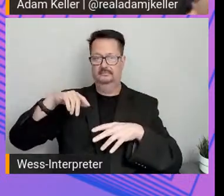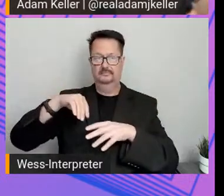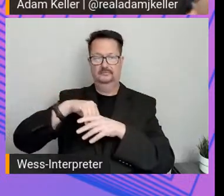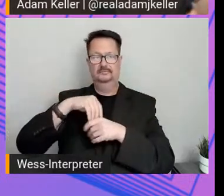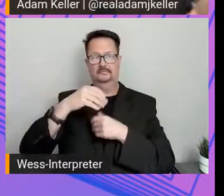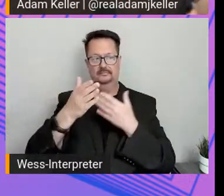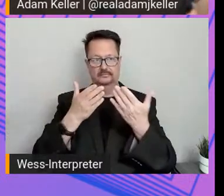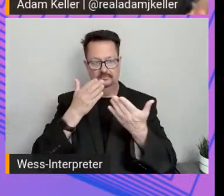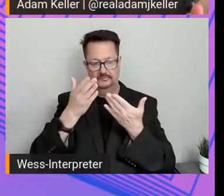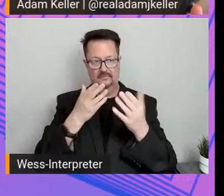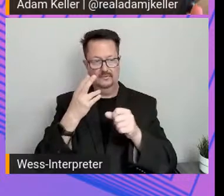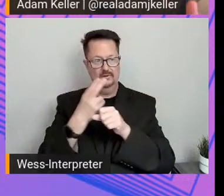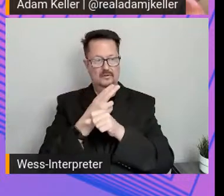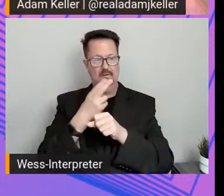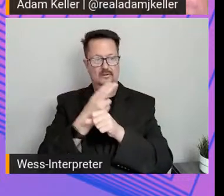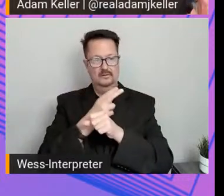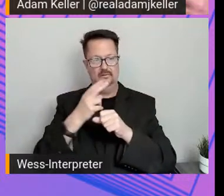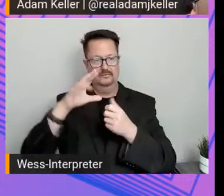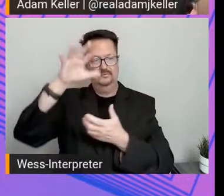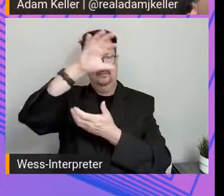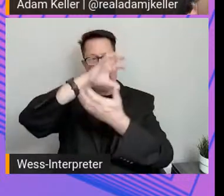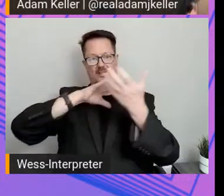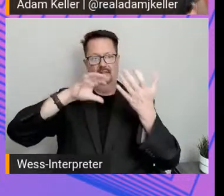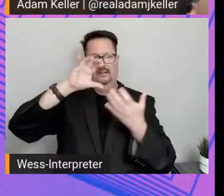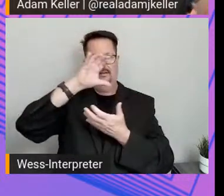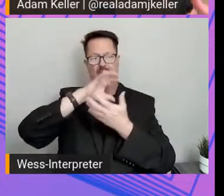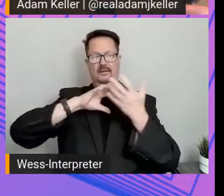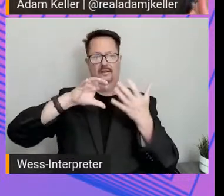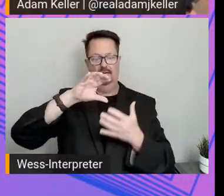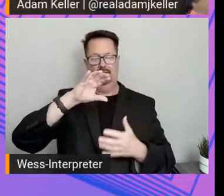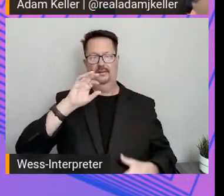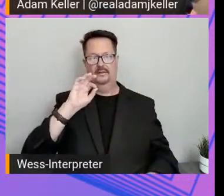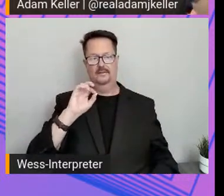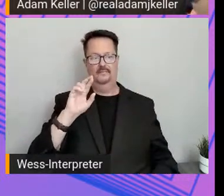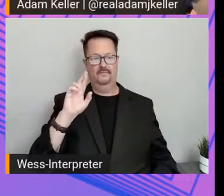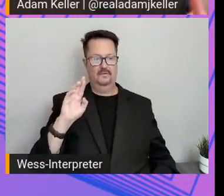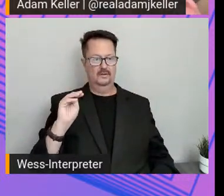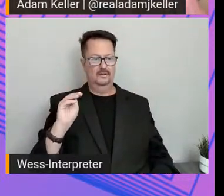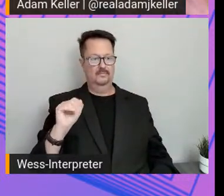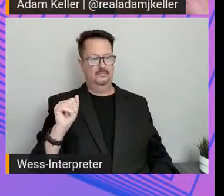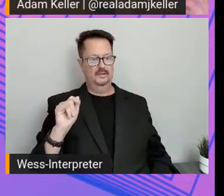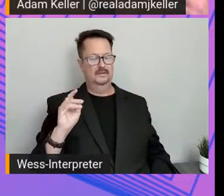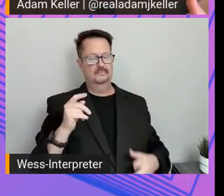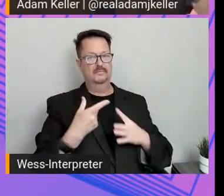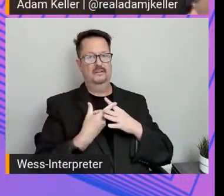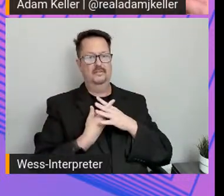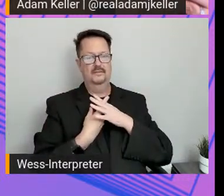AWS CloudFormation, and the getting started experience